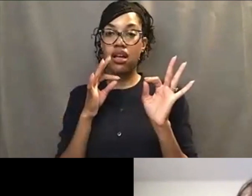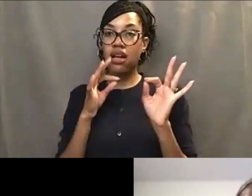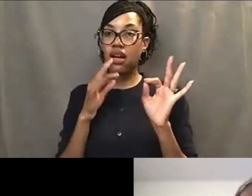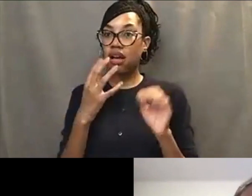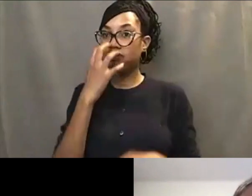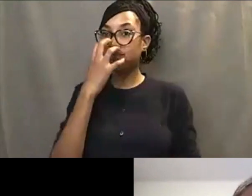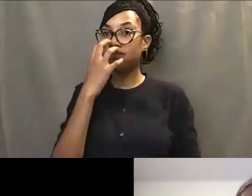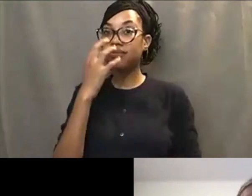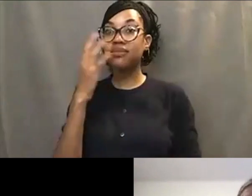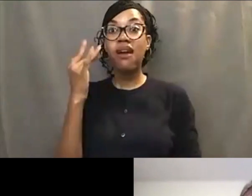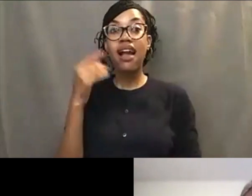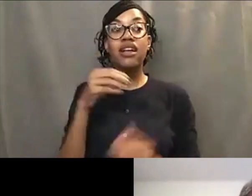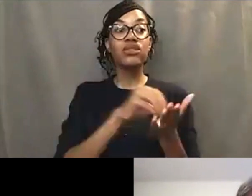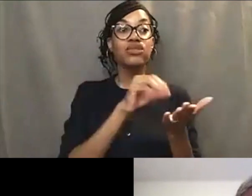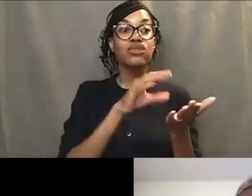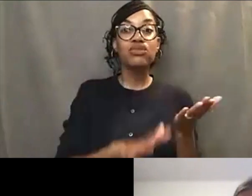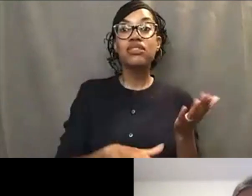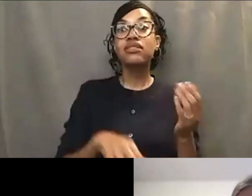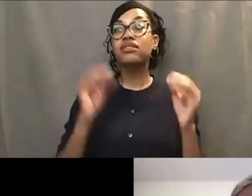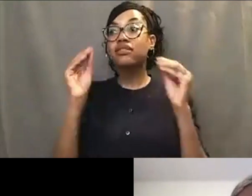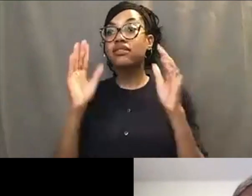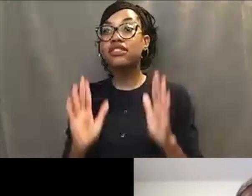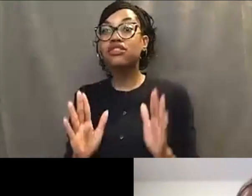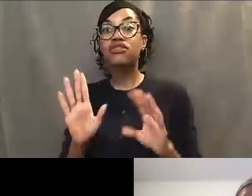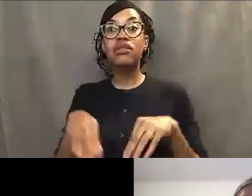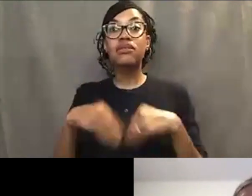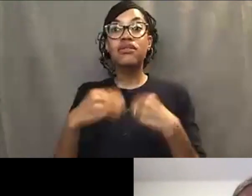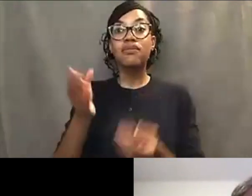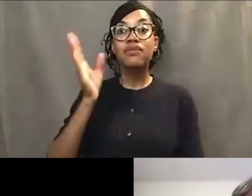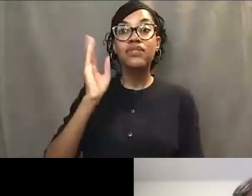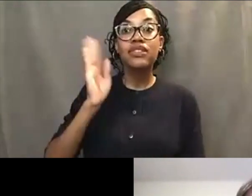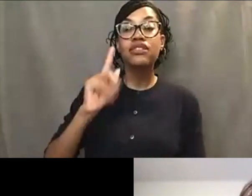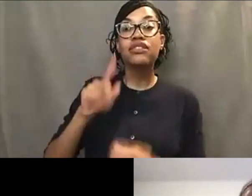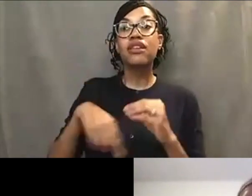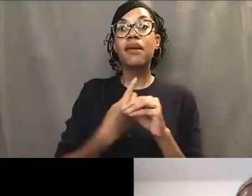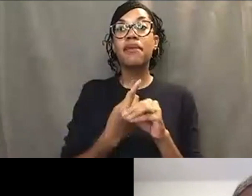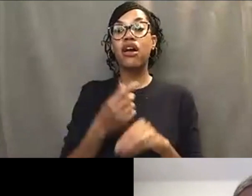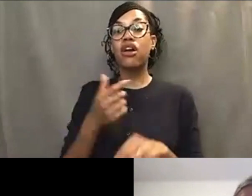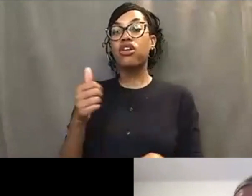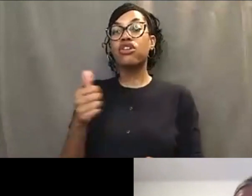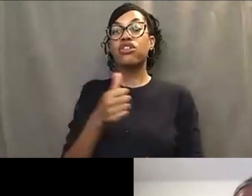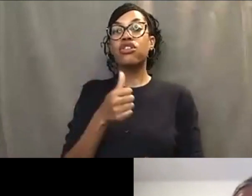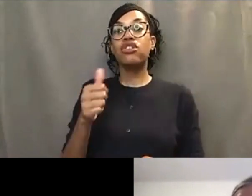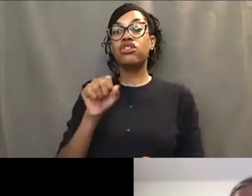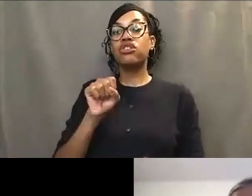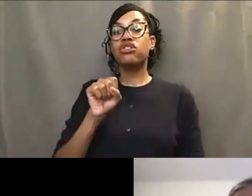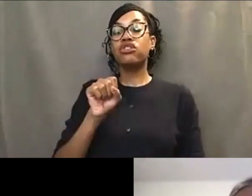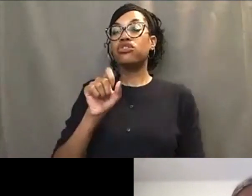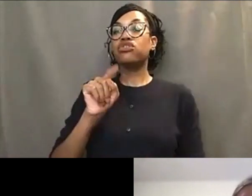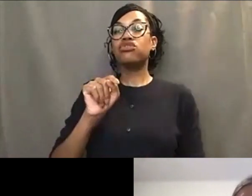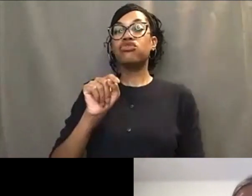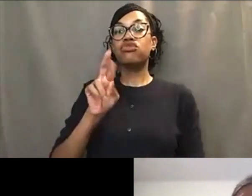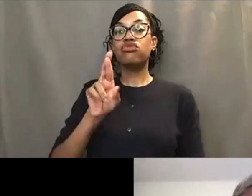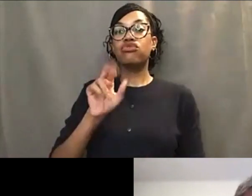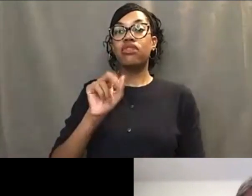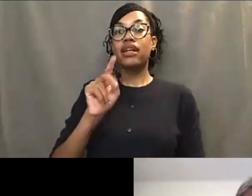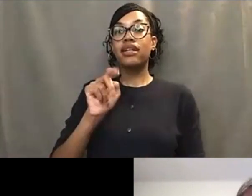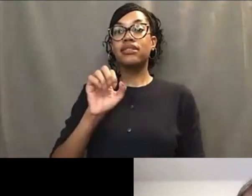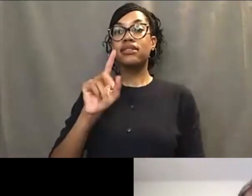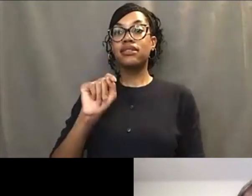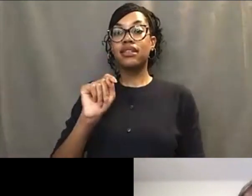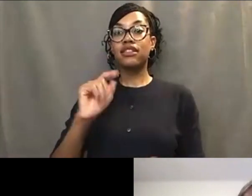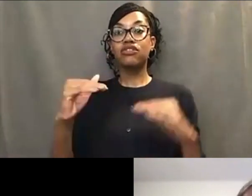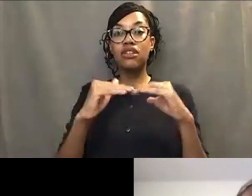proposals on transit justice, on adding more green space, ending random